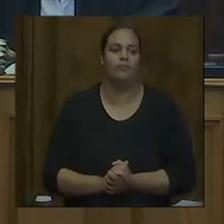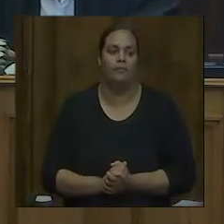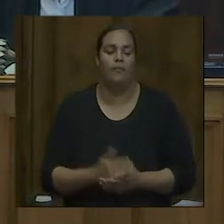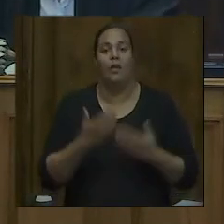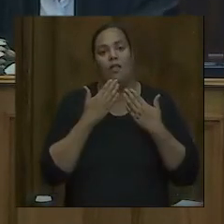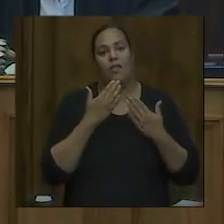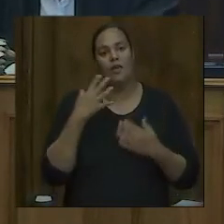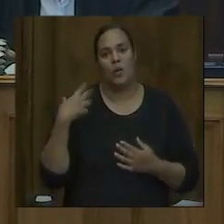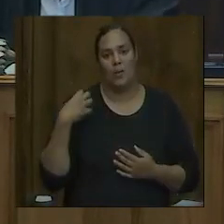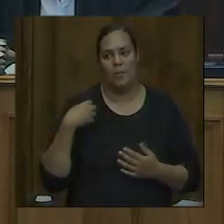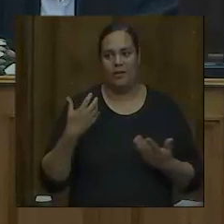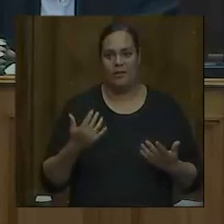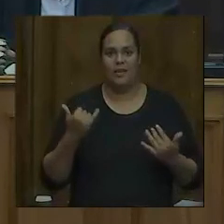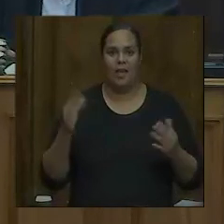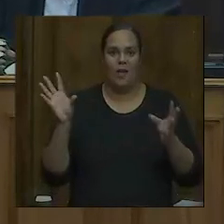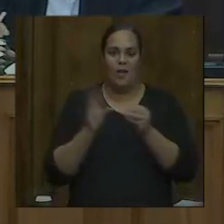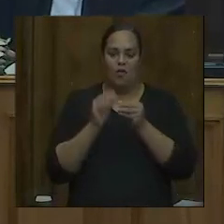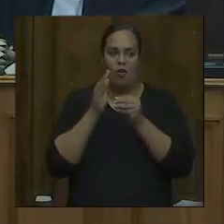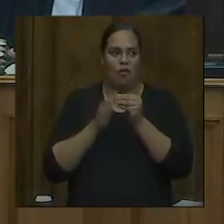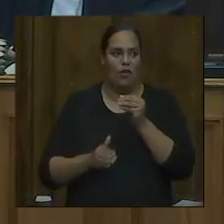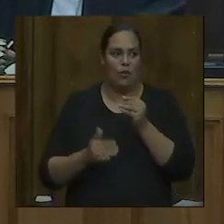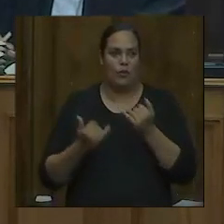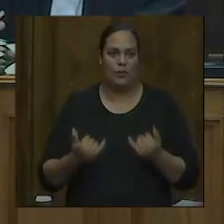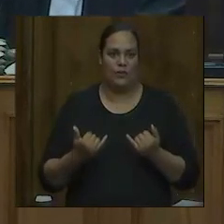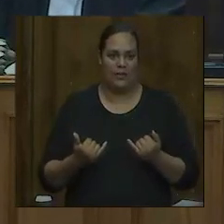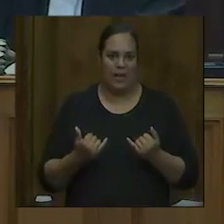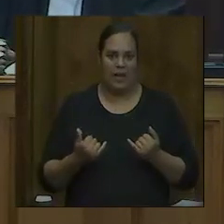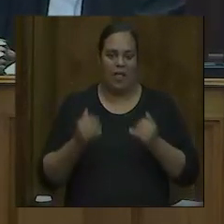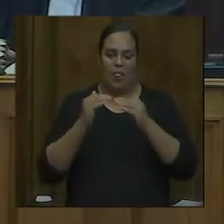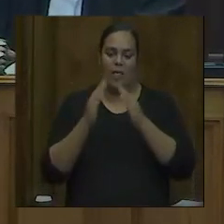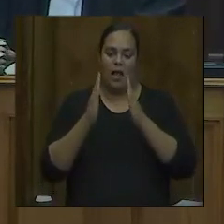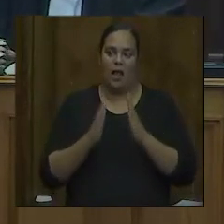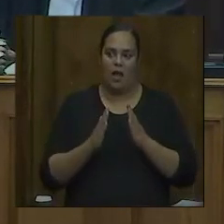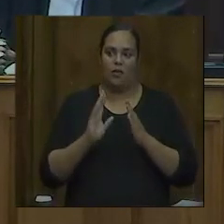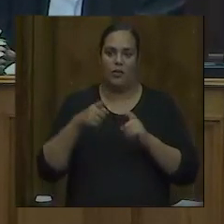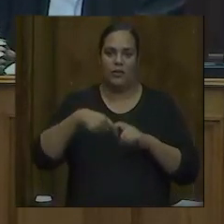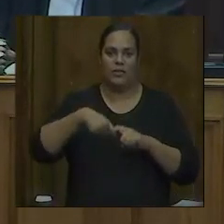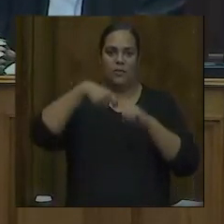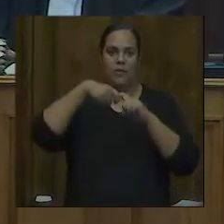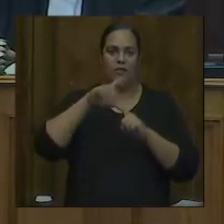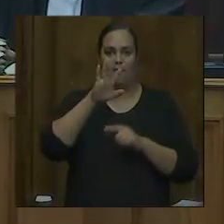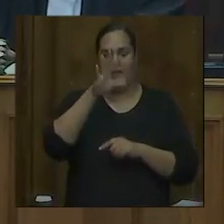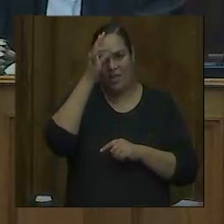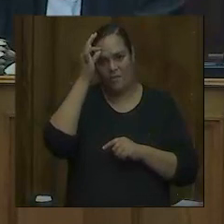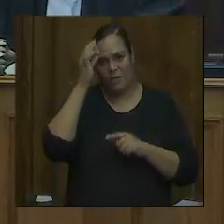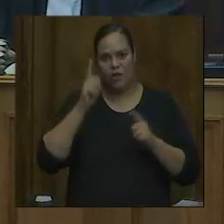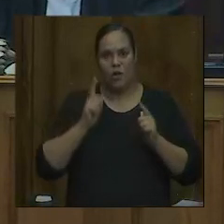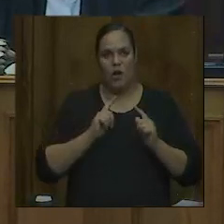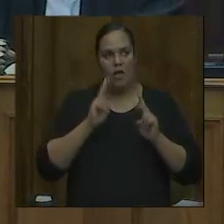Thank you, Minister. That concludes this vote. The House will be suspended for 5 minutes to allow